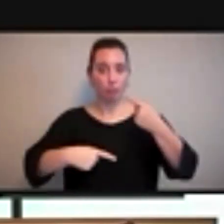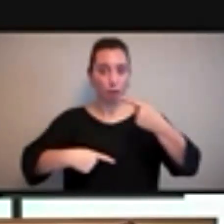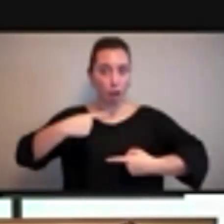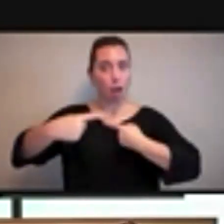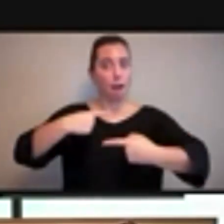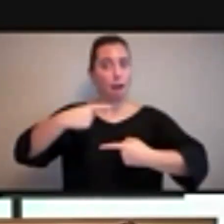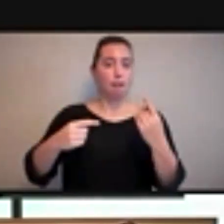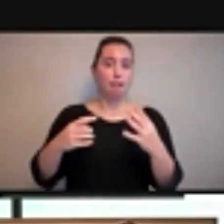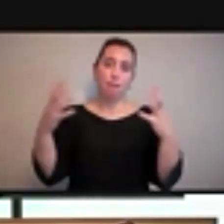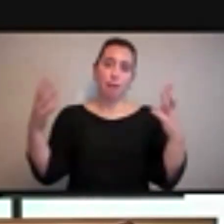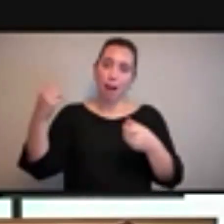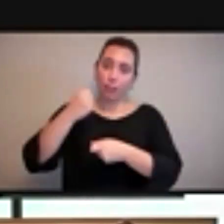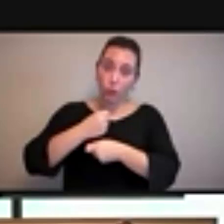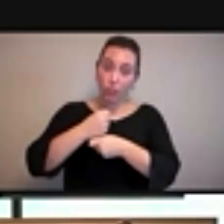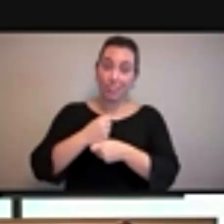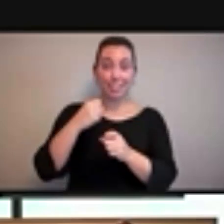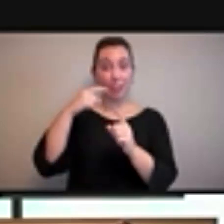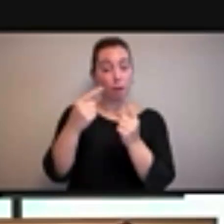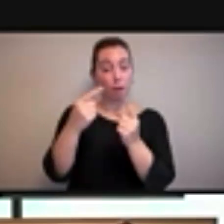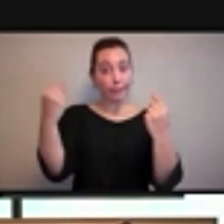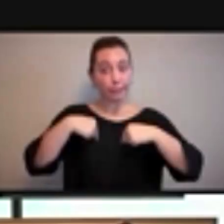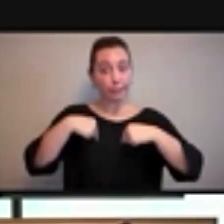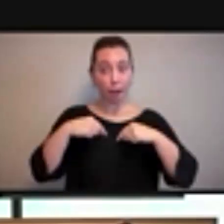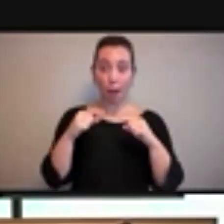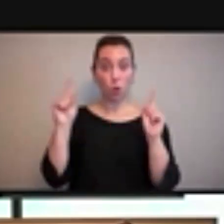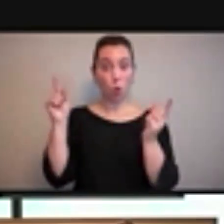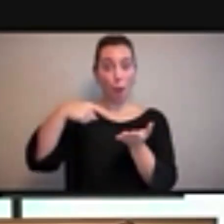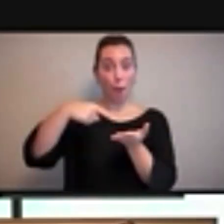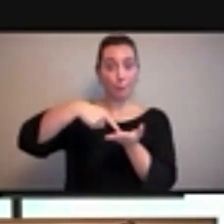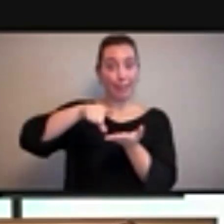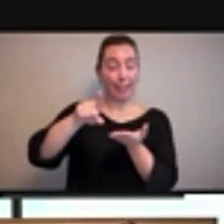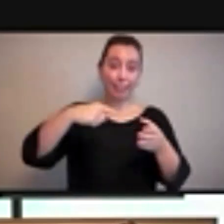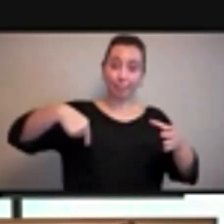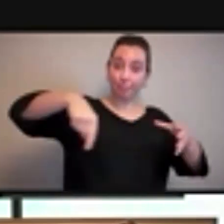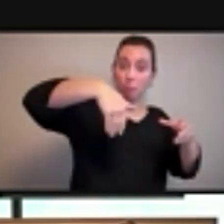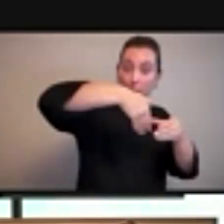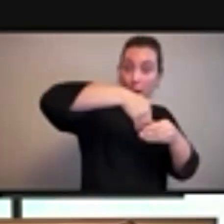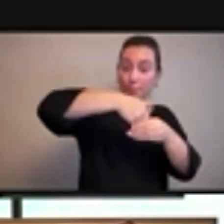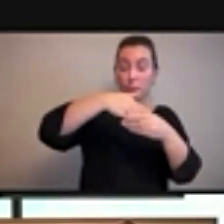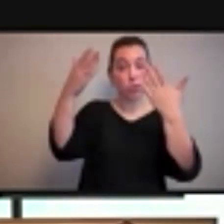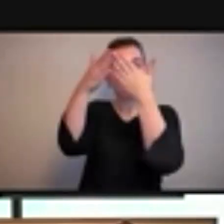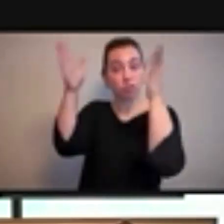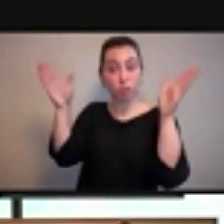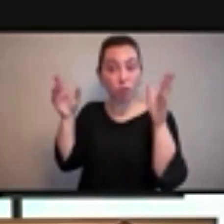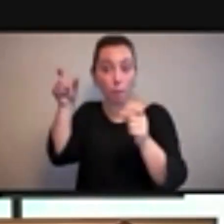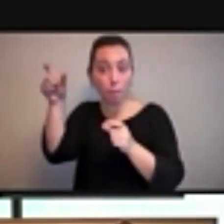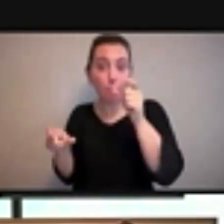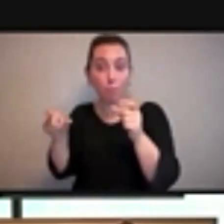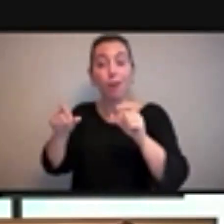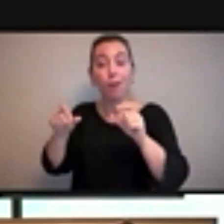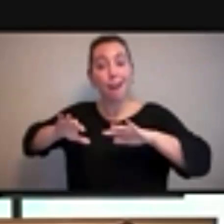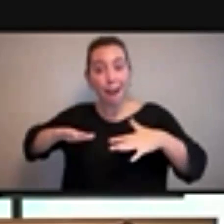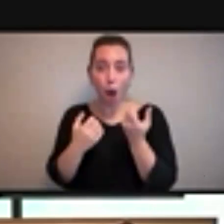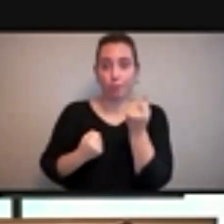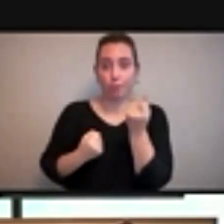smoothly and free of charge. We can do this open not only to our members, but also to the general public because of generous support from our